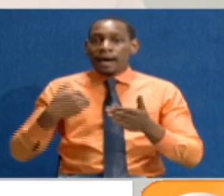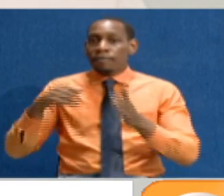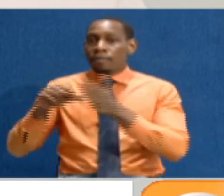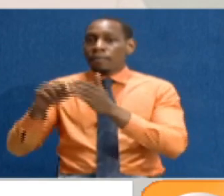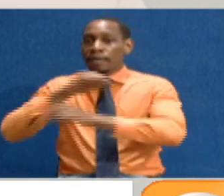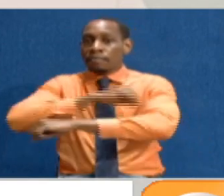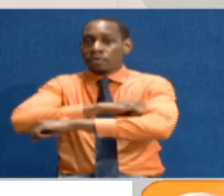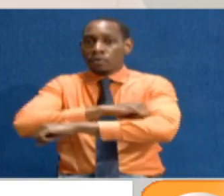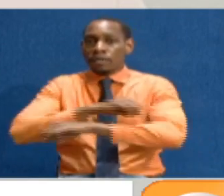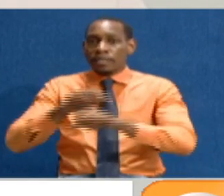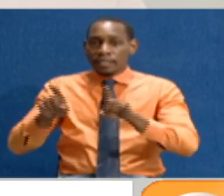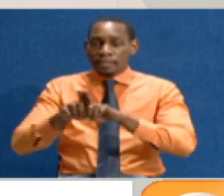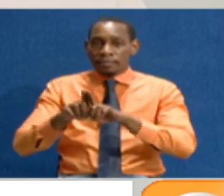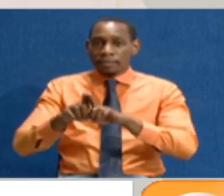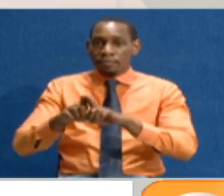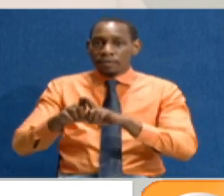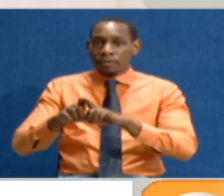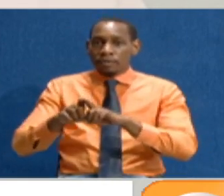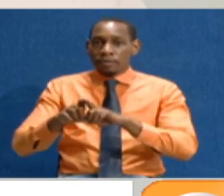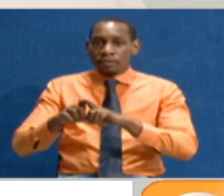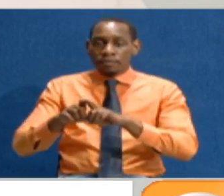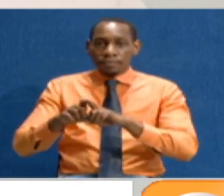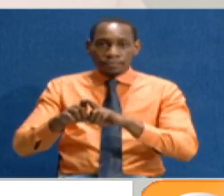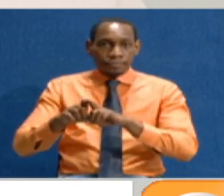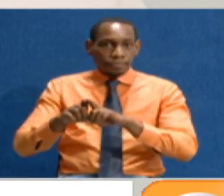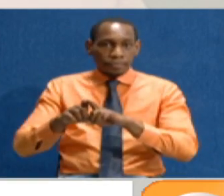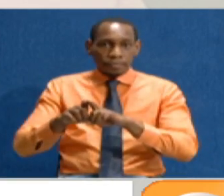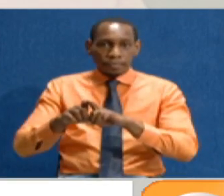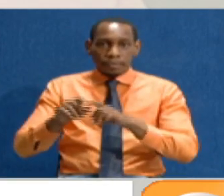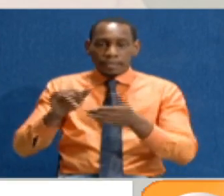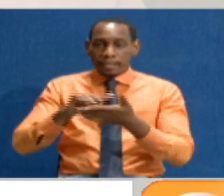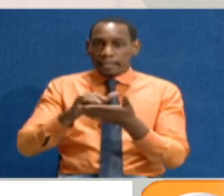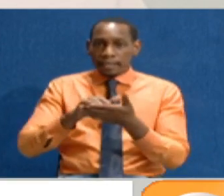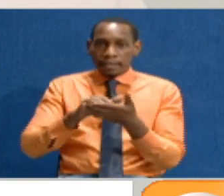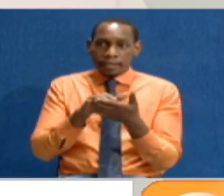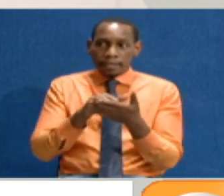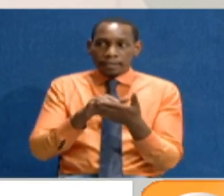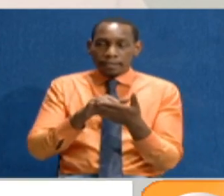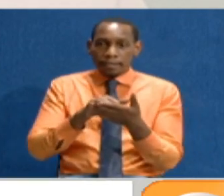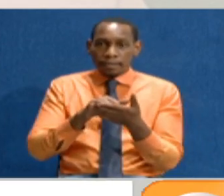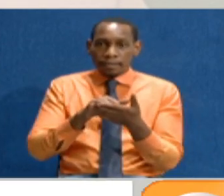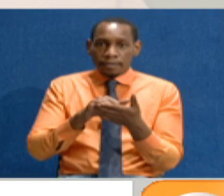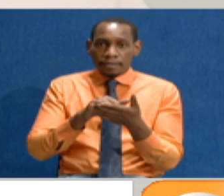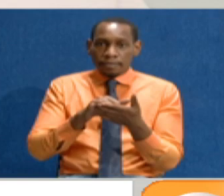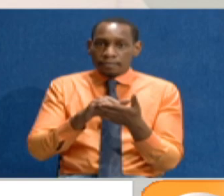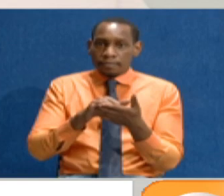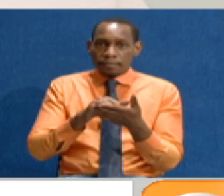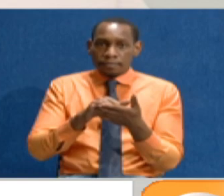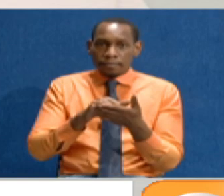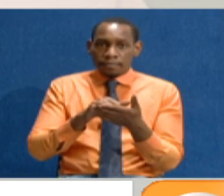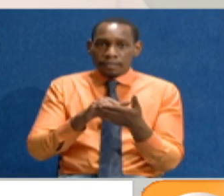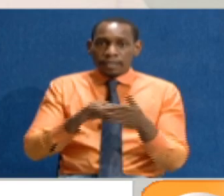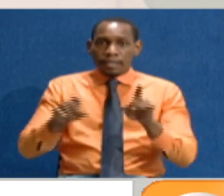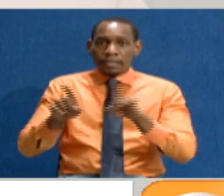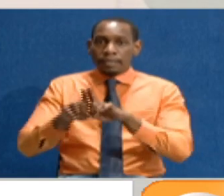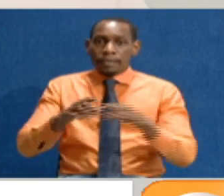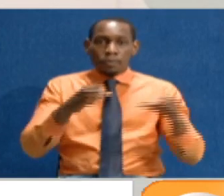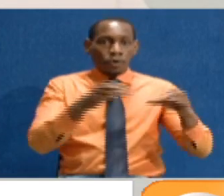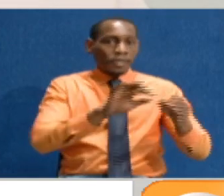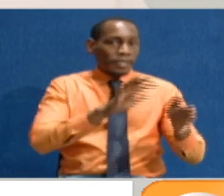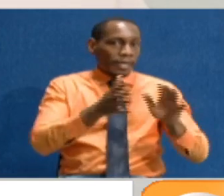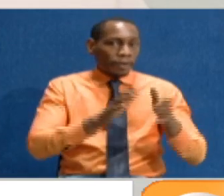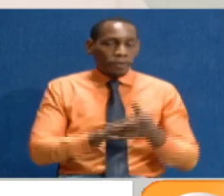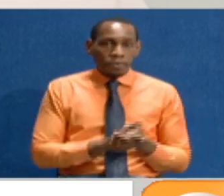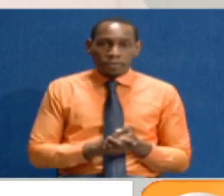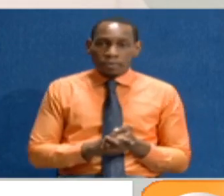and they probably have delinquency issues there and truancy. You're going to see that with someone who's in that trajectory. They also come from a community